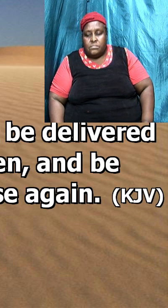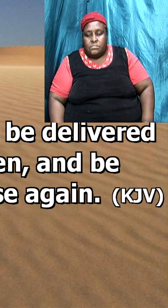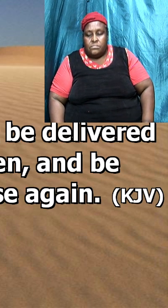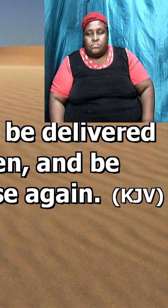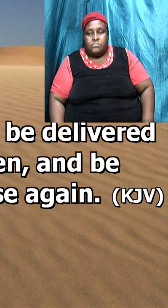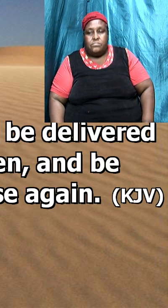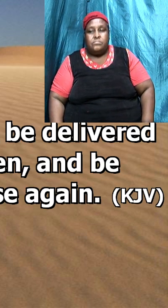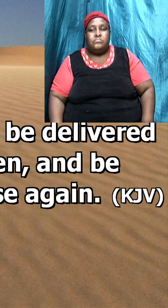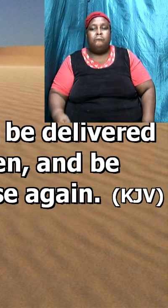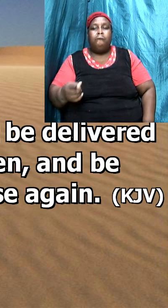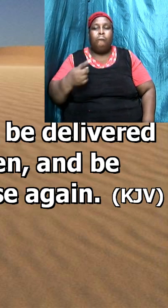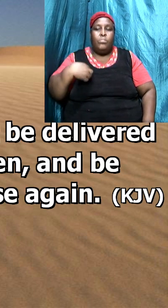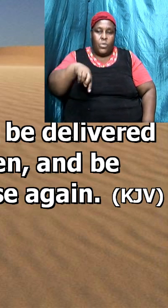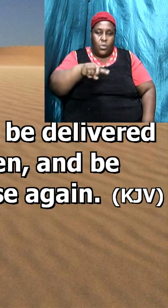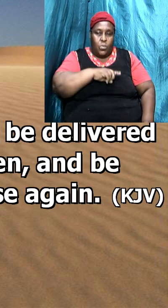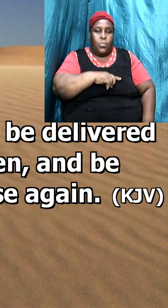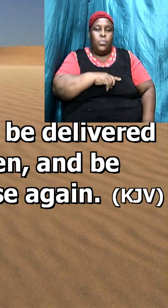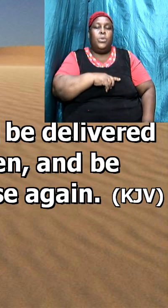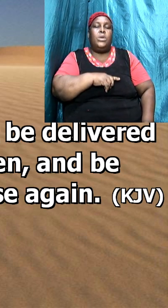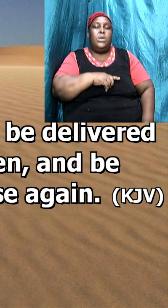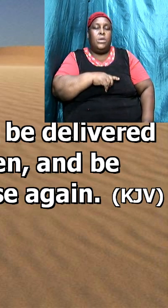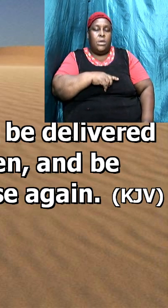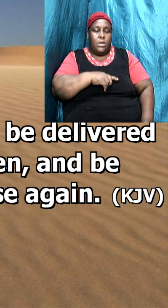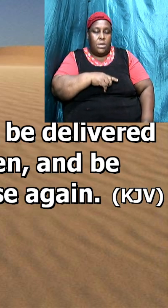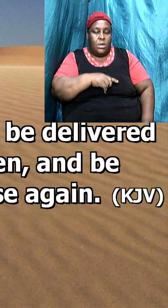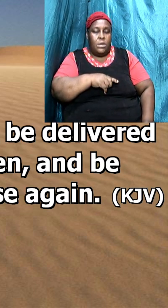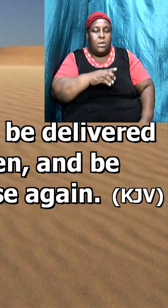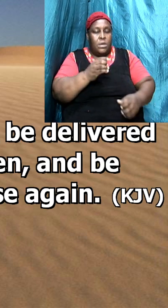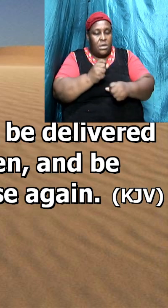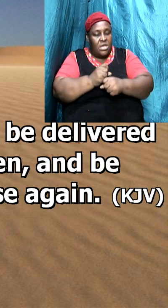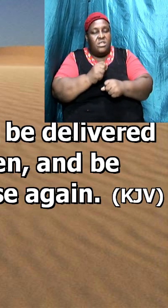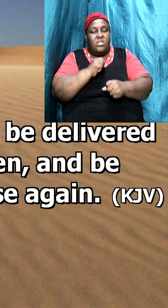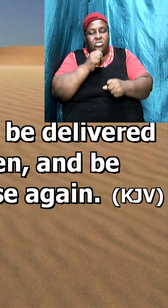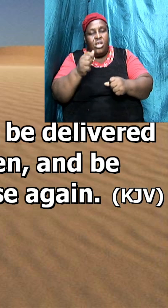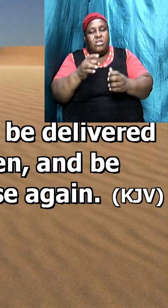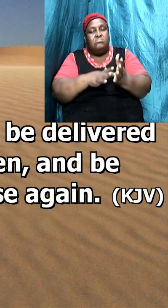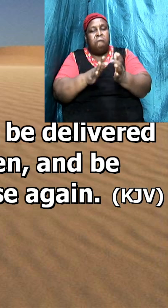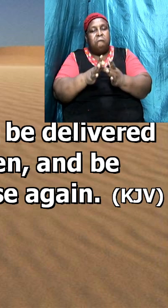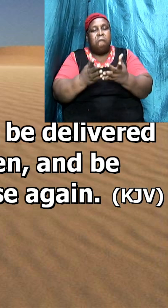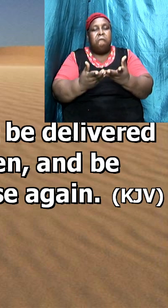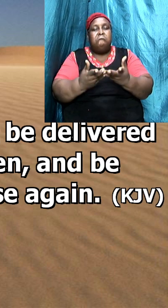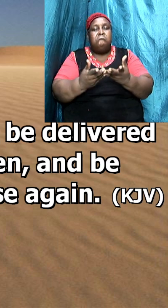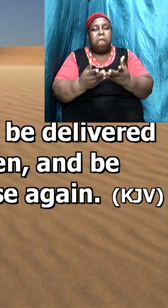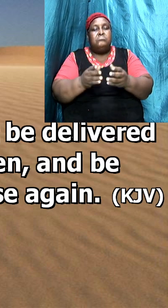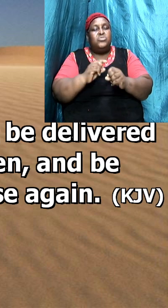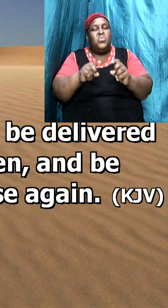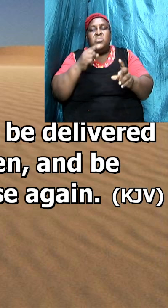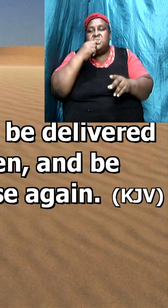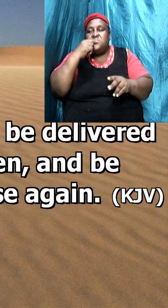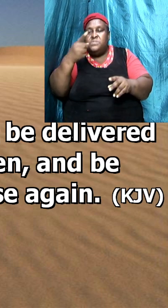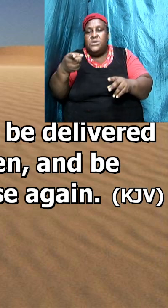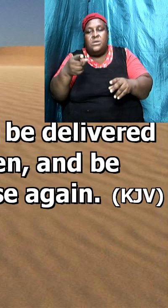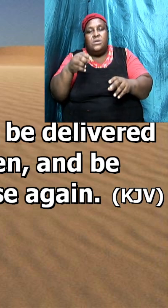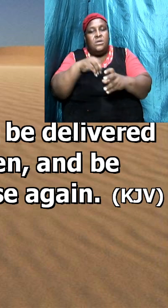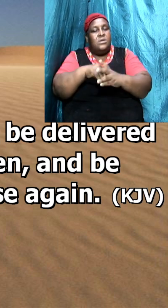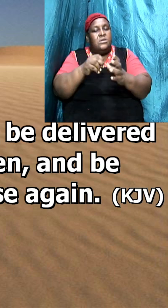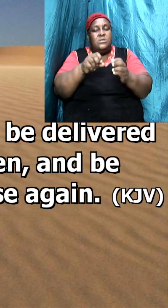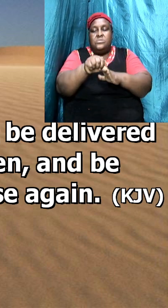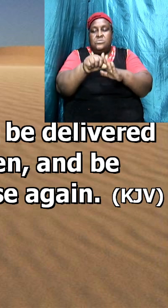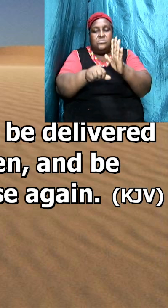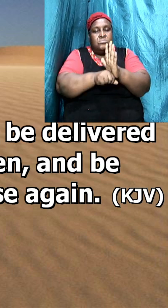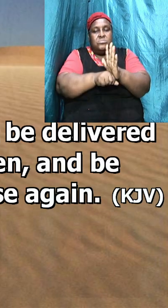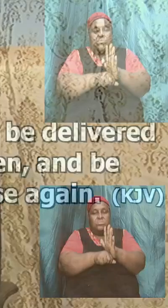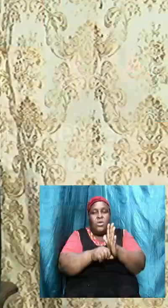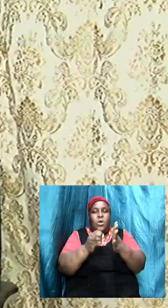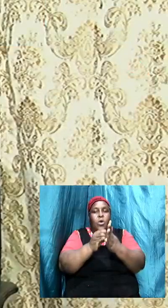So we get the unbiblical. It is not mentioned in Scripture. It is opposing to what